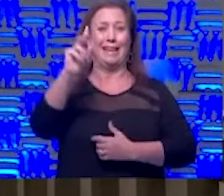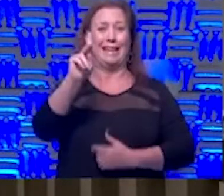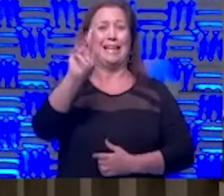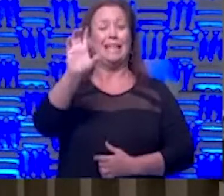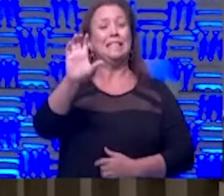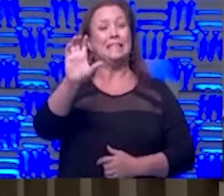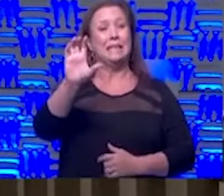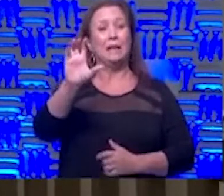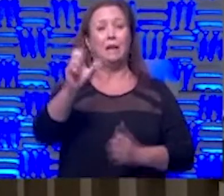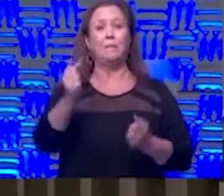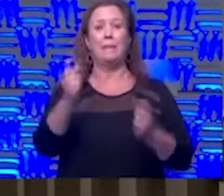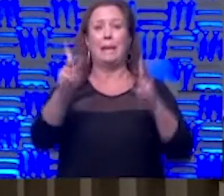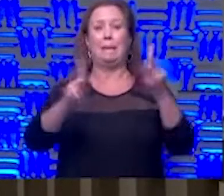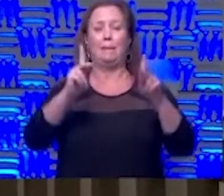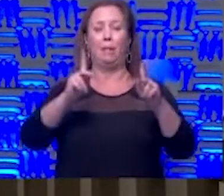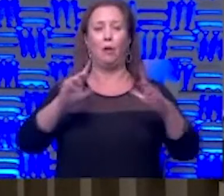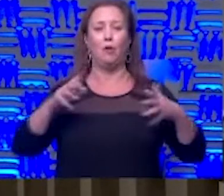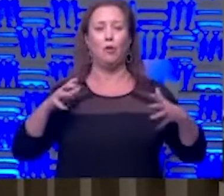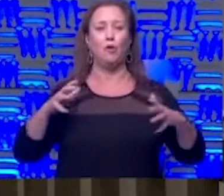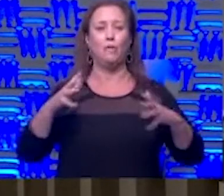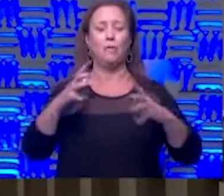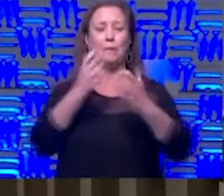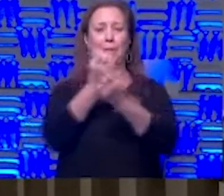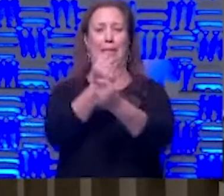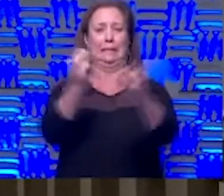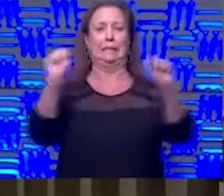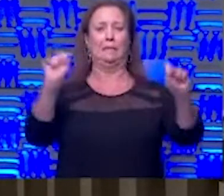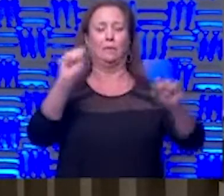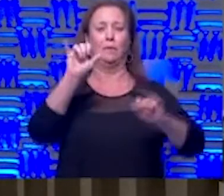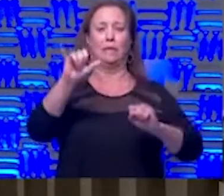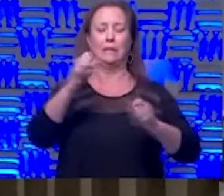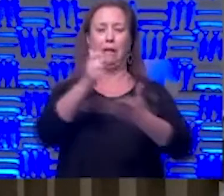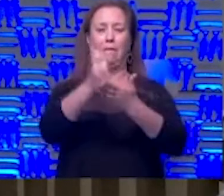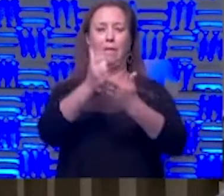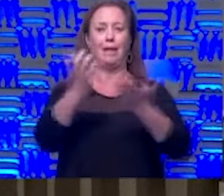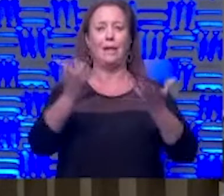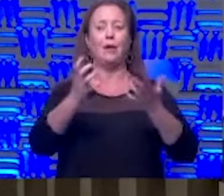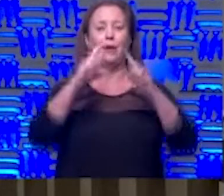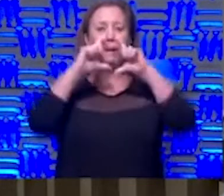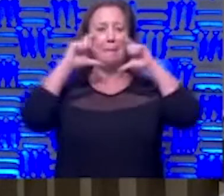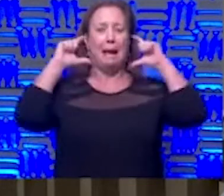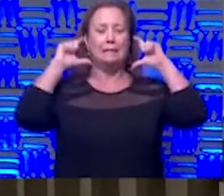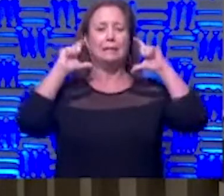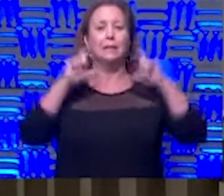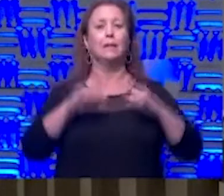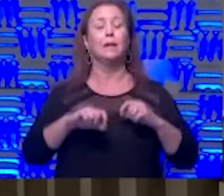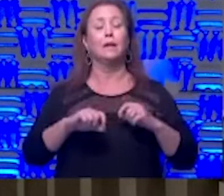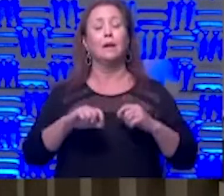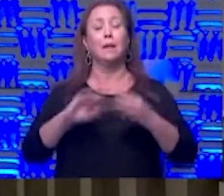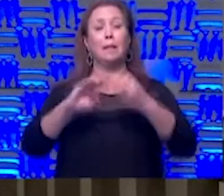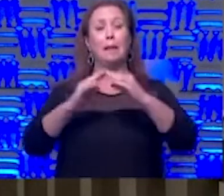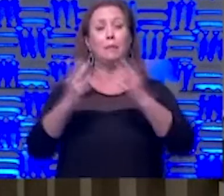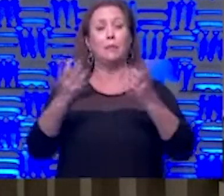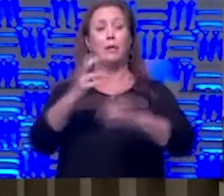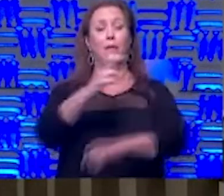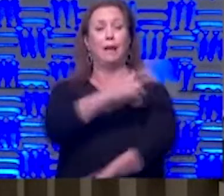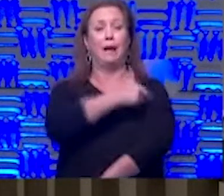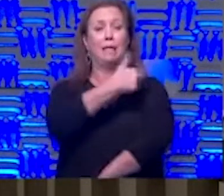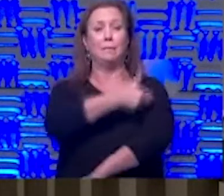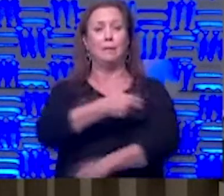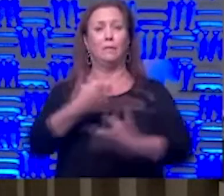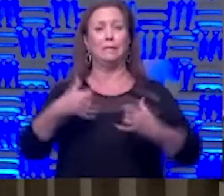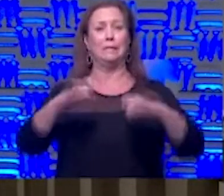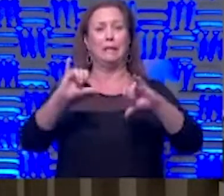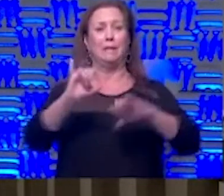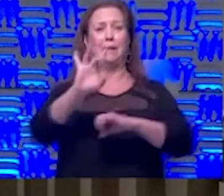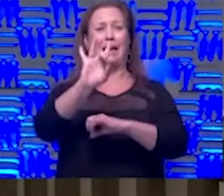City, a lot of people have anxiety about being safe. So that is one helpful thing here. As far as numbers in the hospital right now, I believe we still have